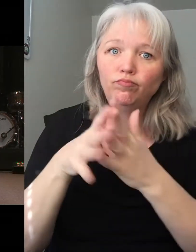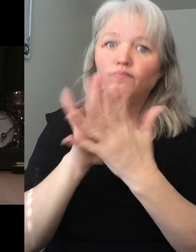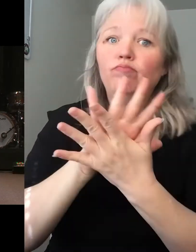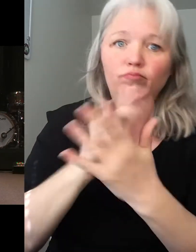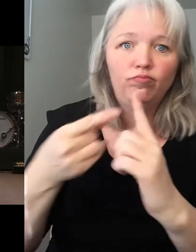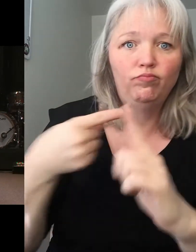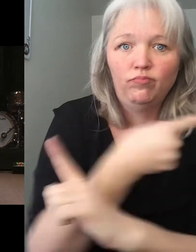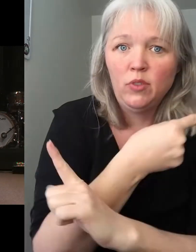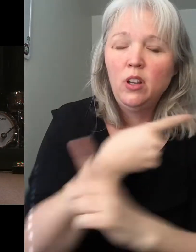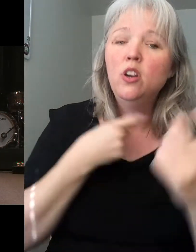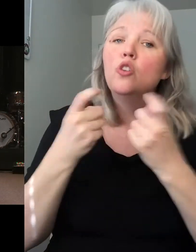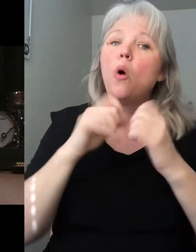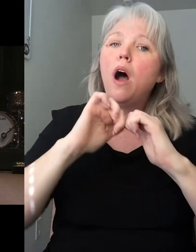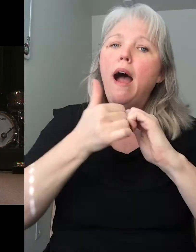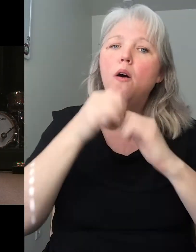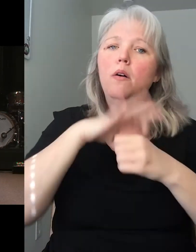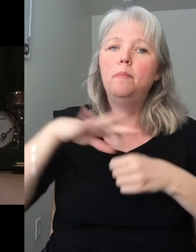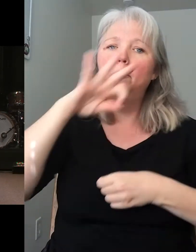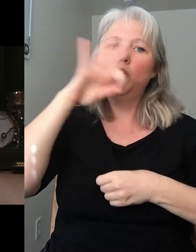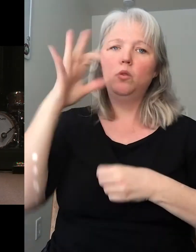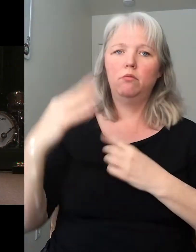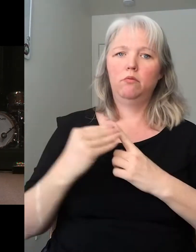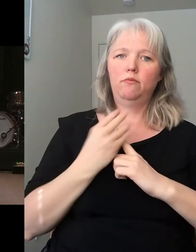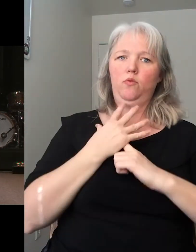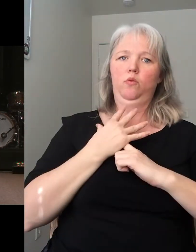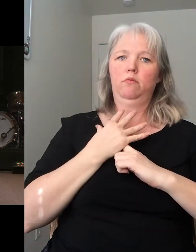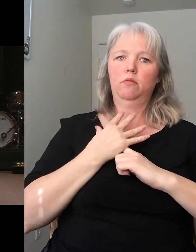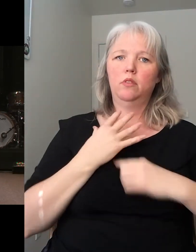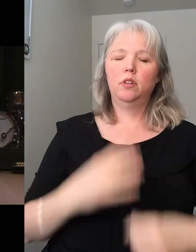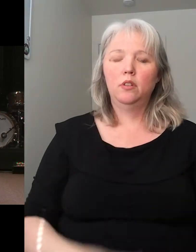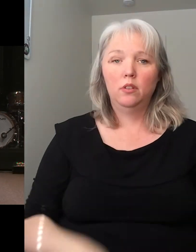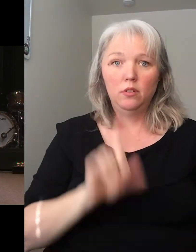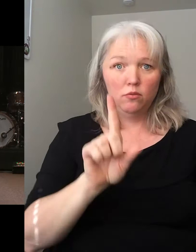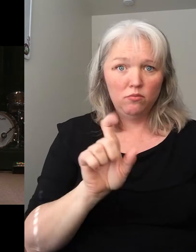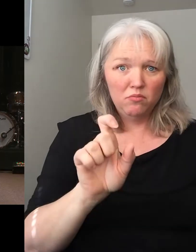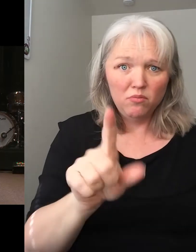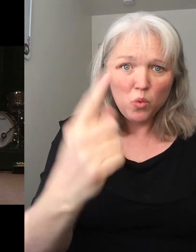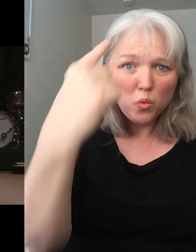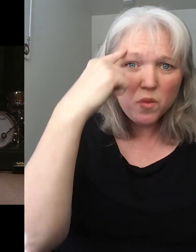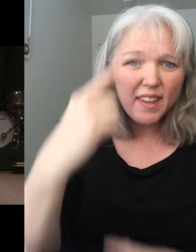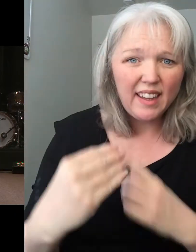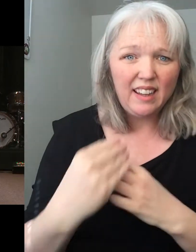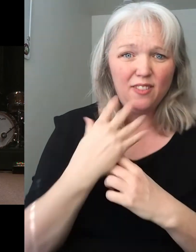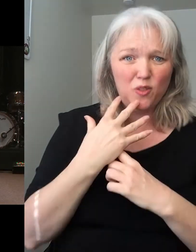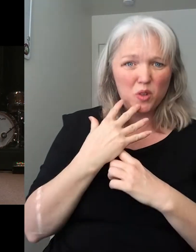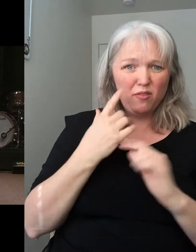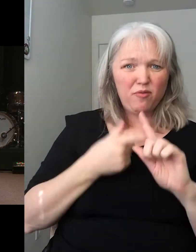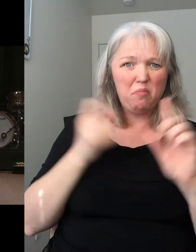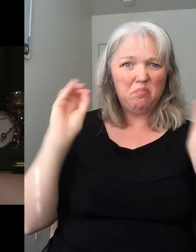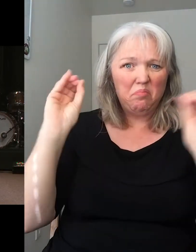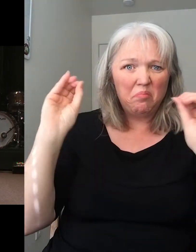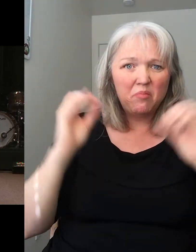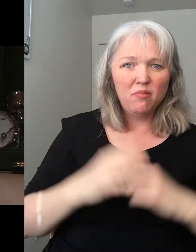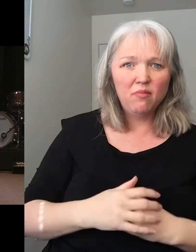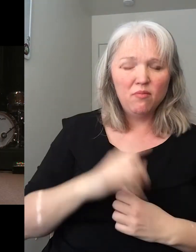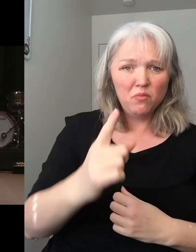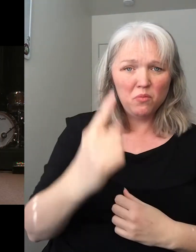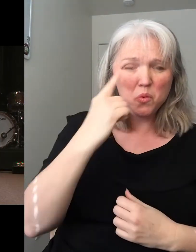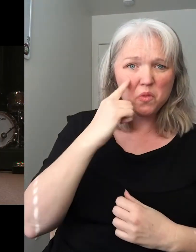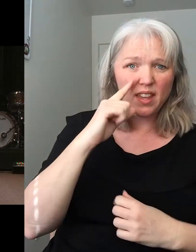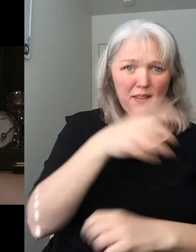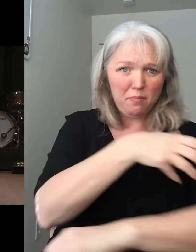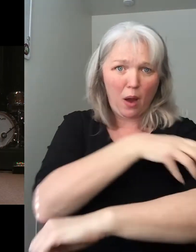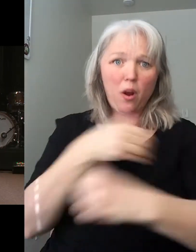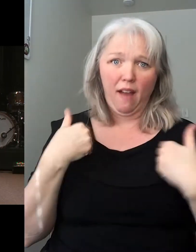are often controlled by spiritual influences. Do you think that influence comes out of the air, or do you think that